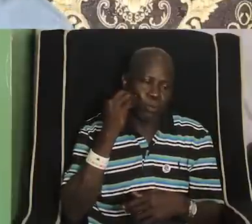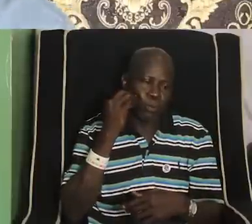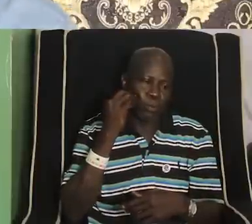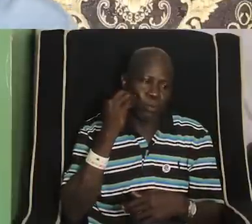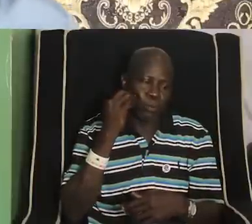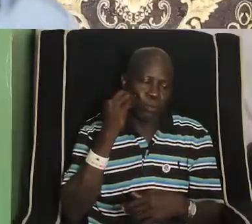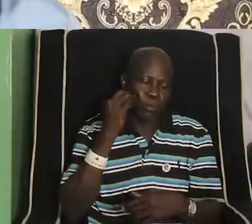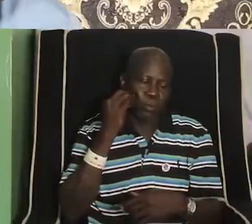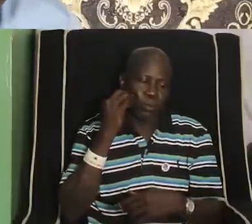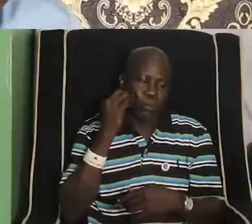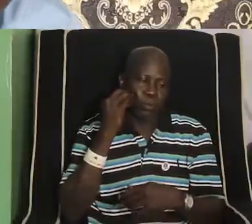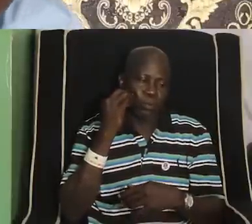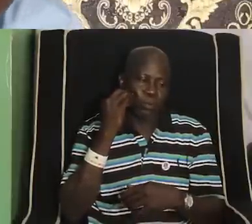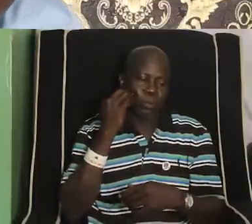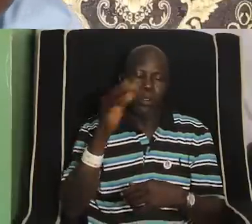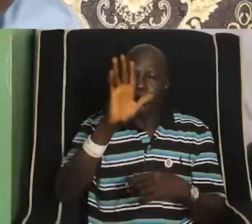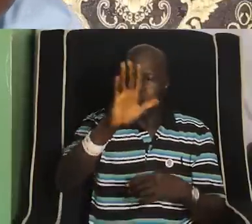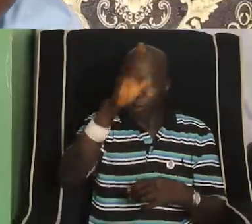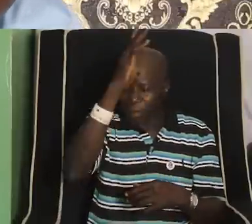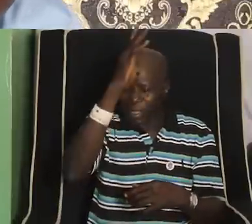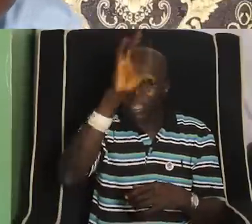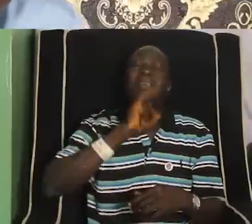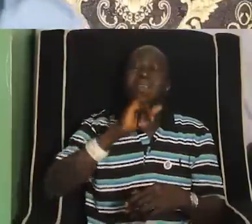Bàbá rẹ̀ ń pe ọ.